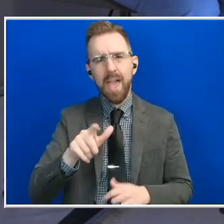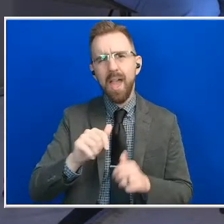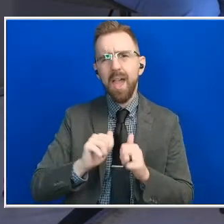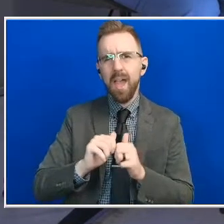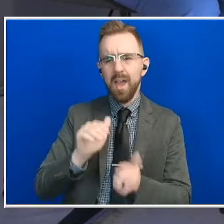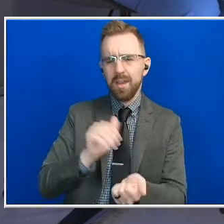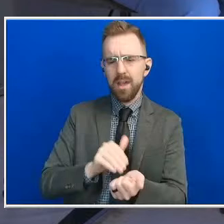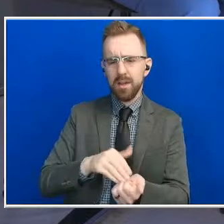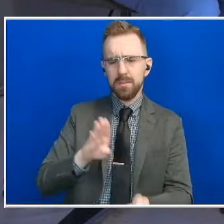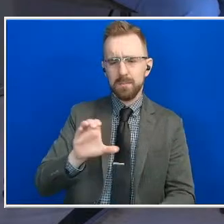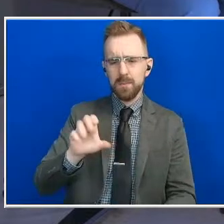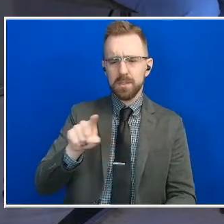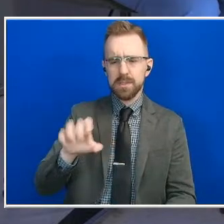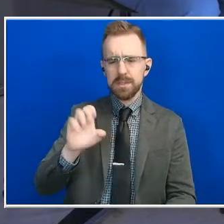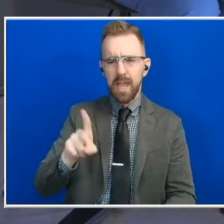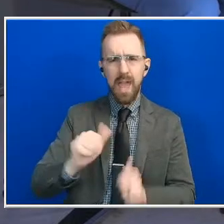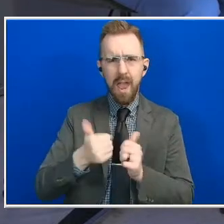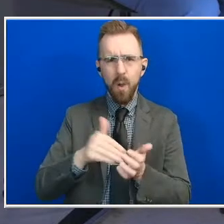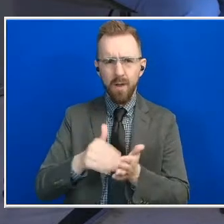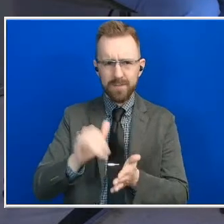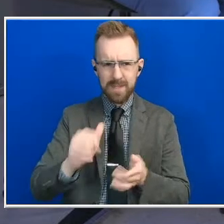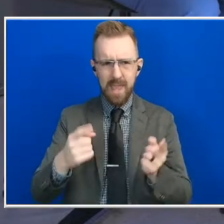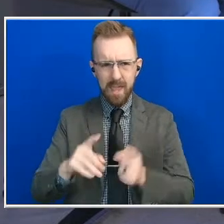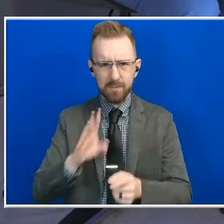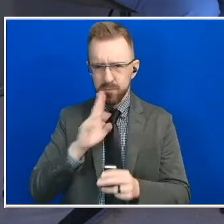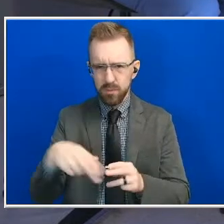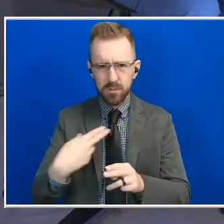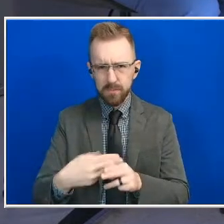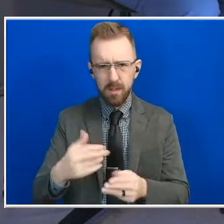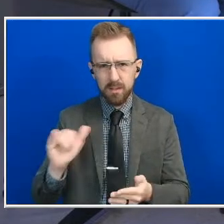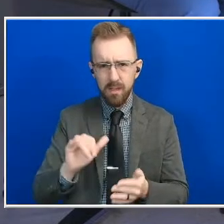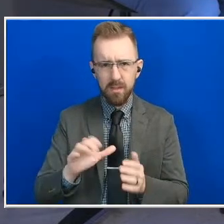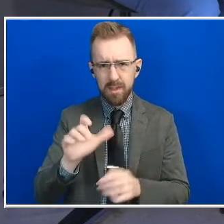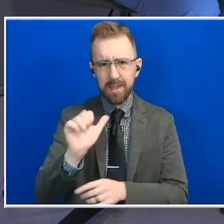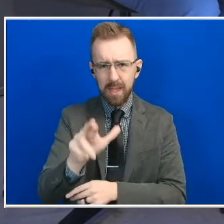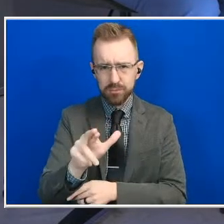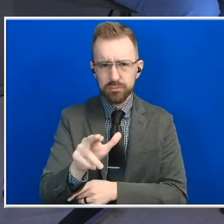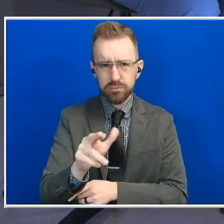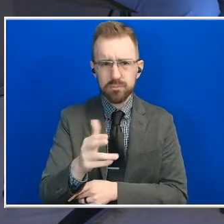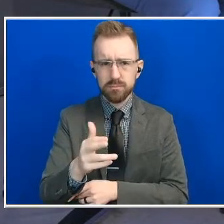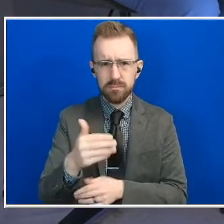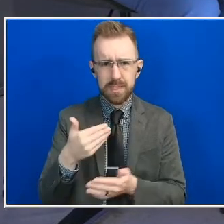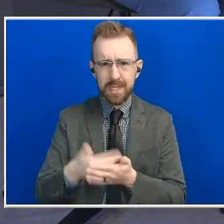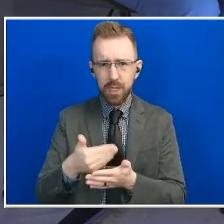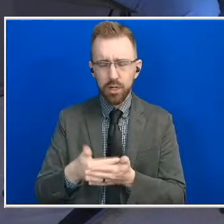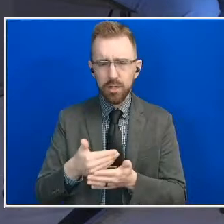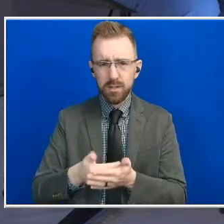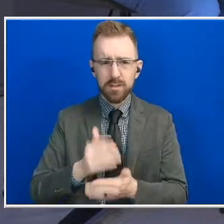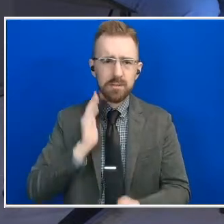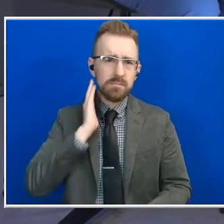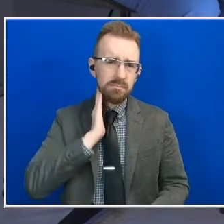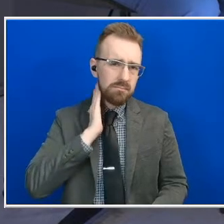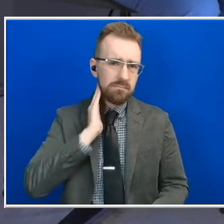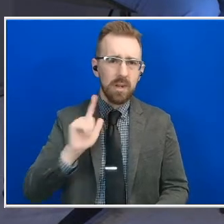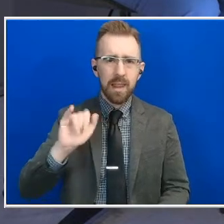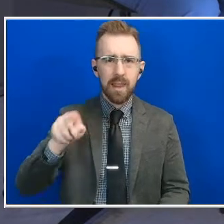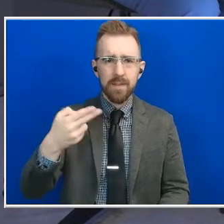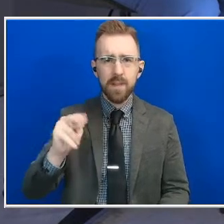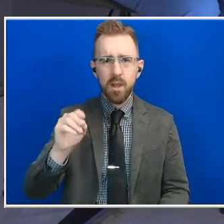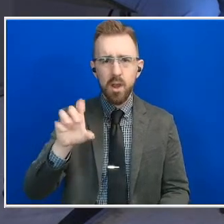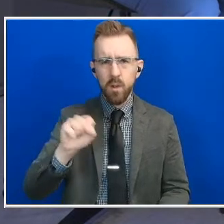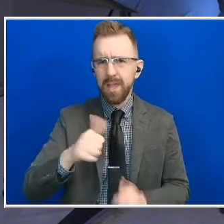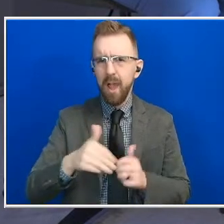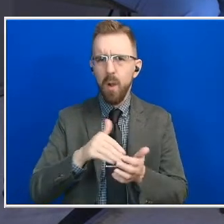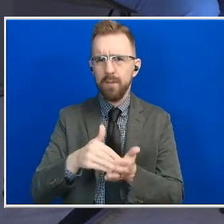that happen? We're talking about a cancer near the lymph nodes. How often does that happen where it goes